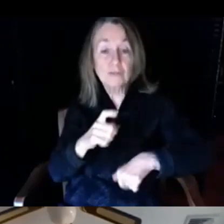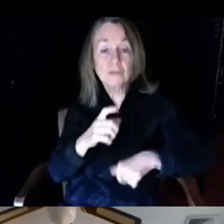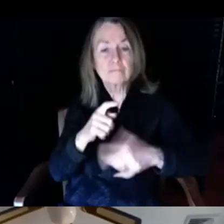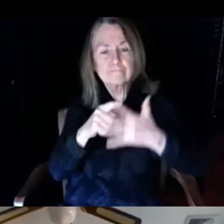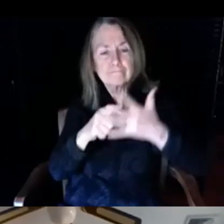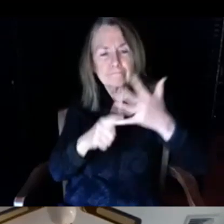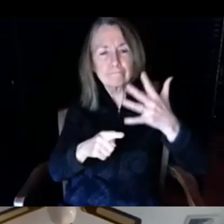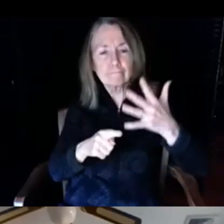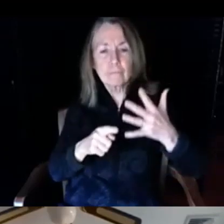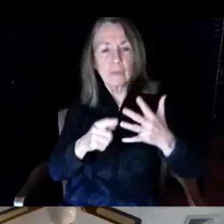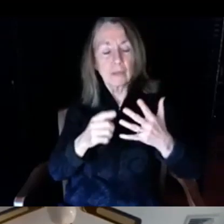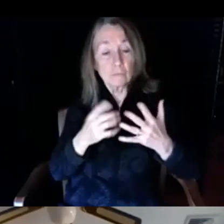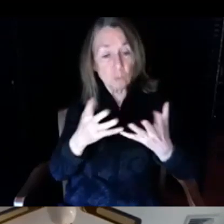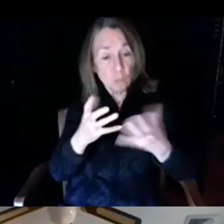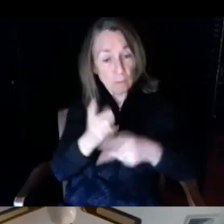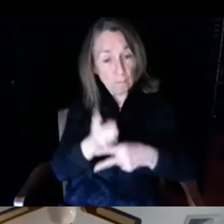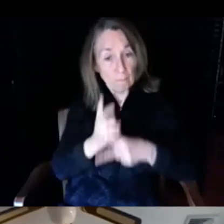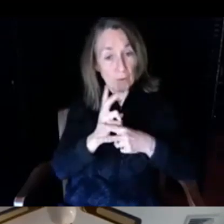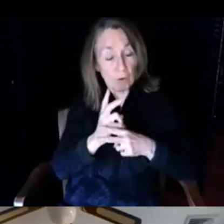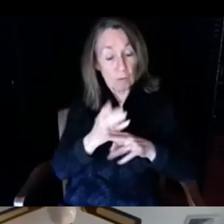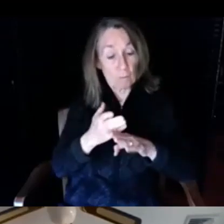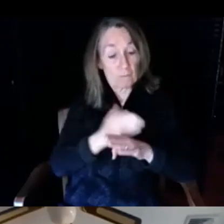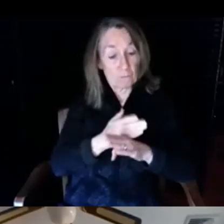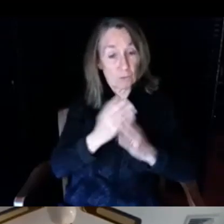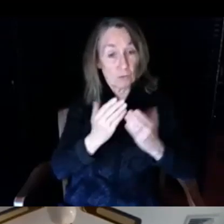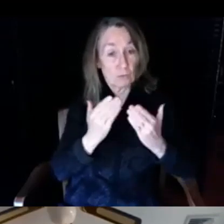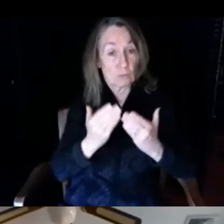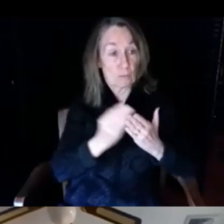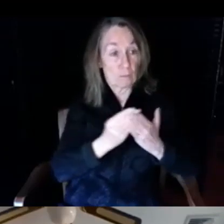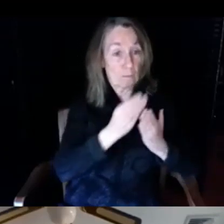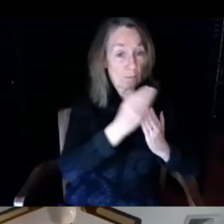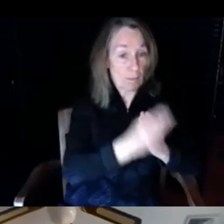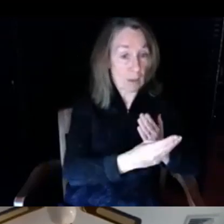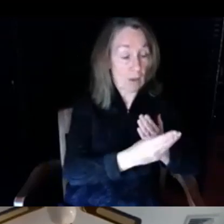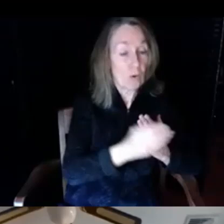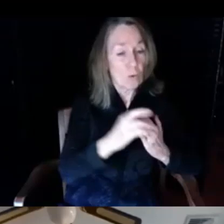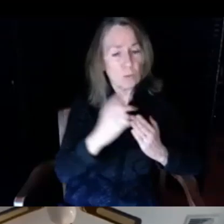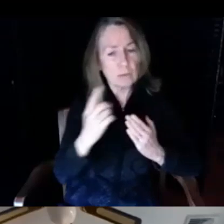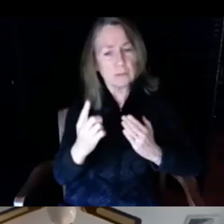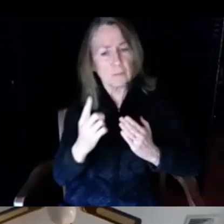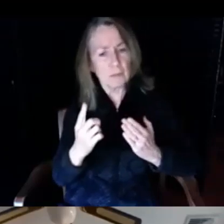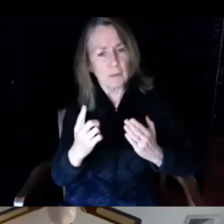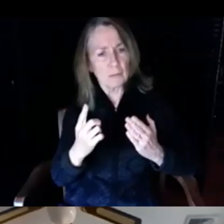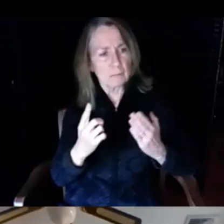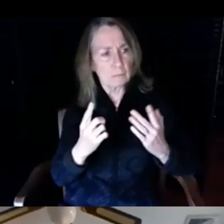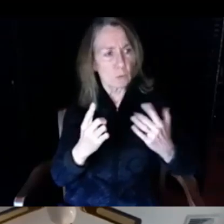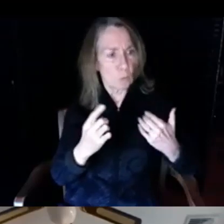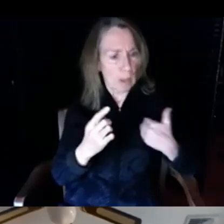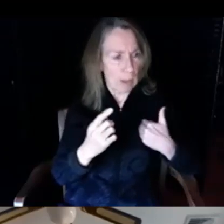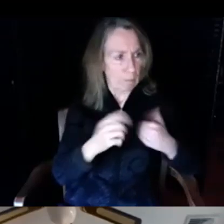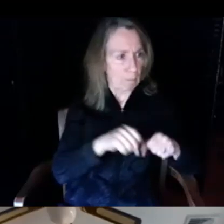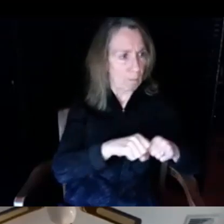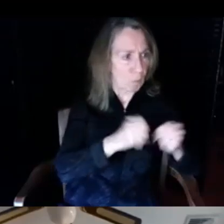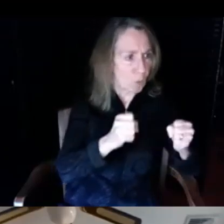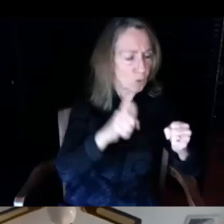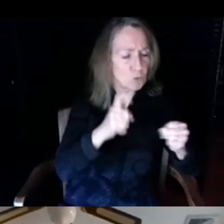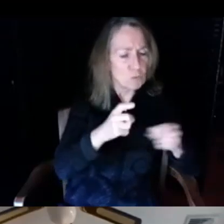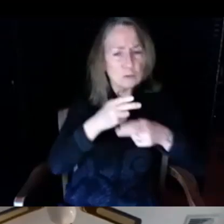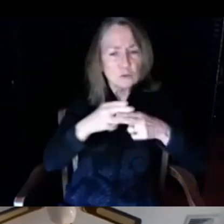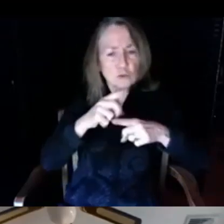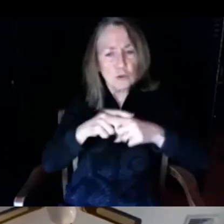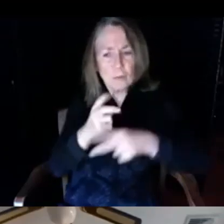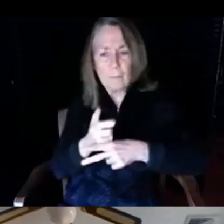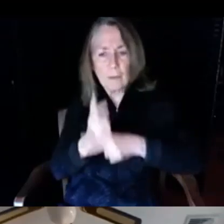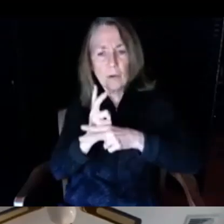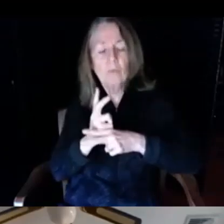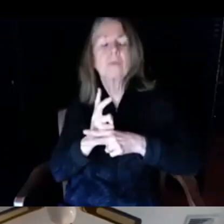something you want to borrow before you purchase, or something you had broke and you need a short-term loan, any